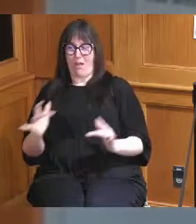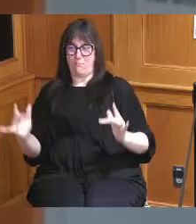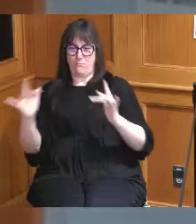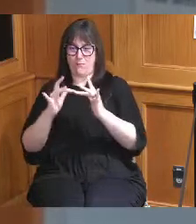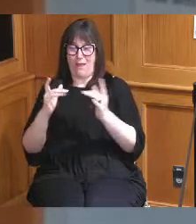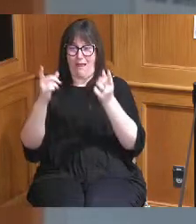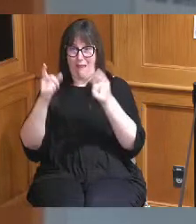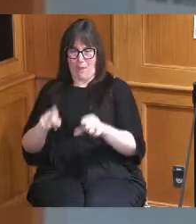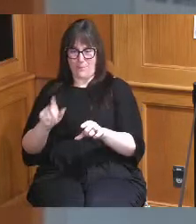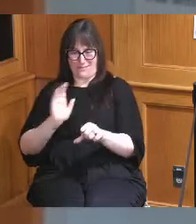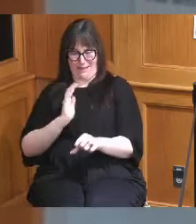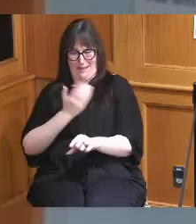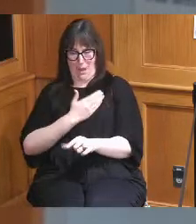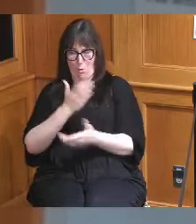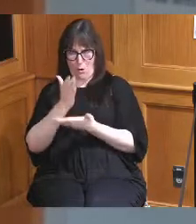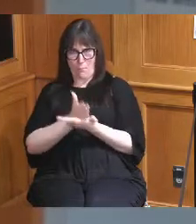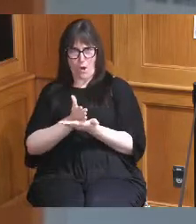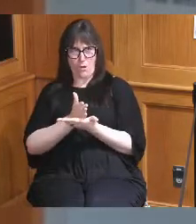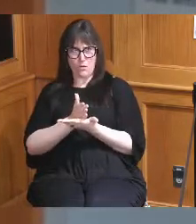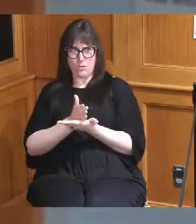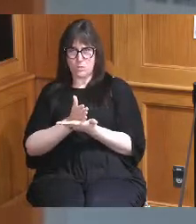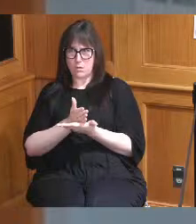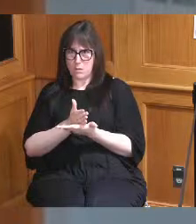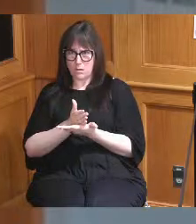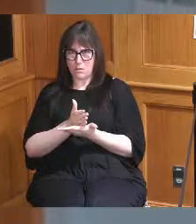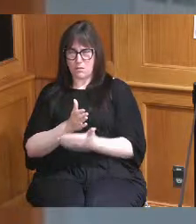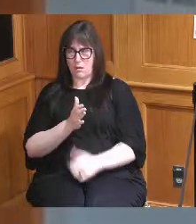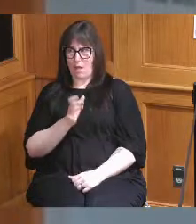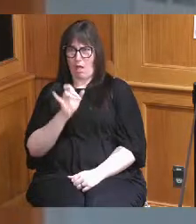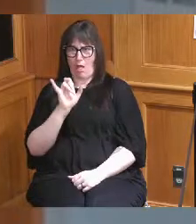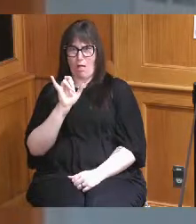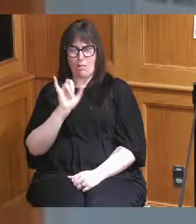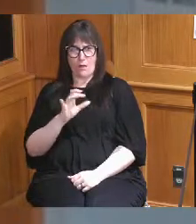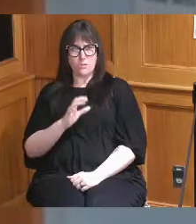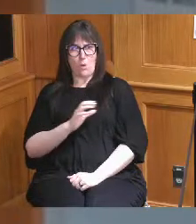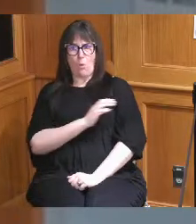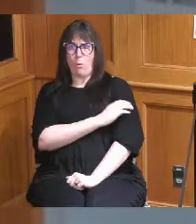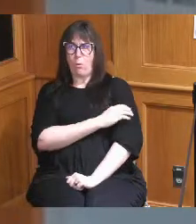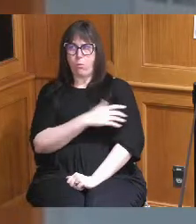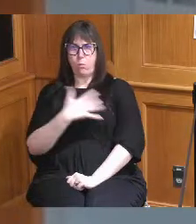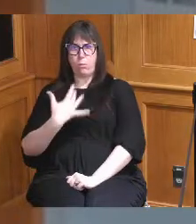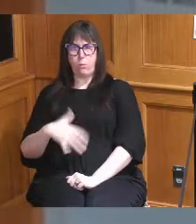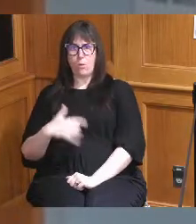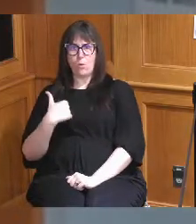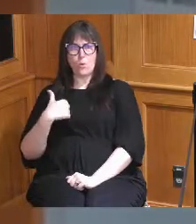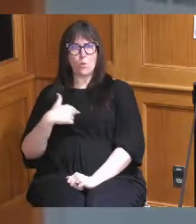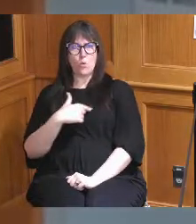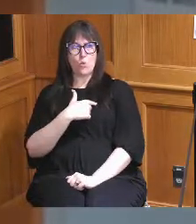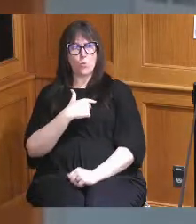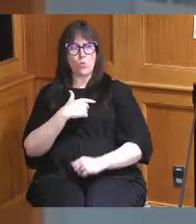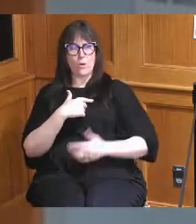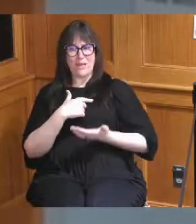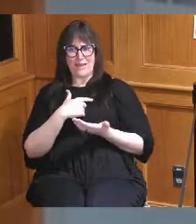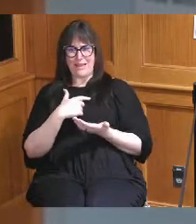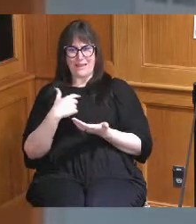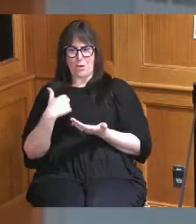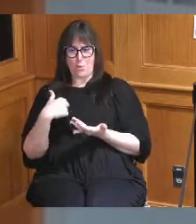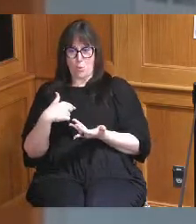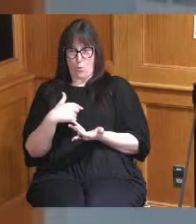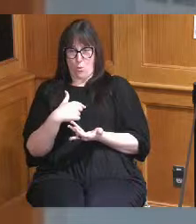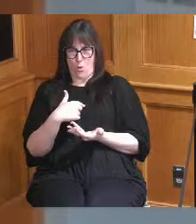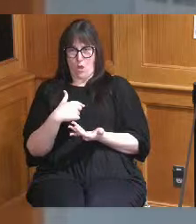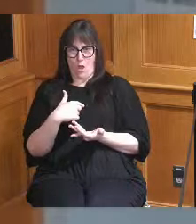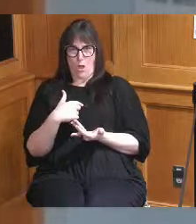least for our part, that's already gone. That's not even like, we just wasted an hour sitting there listening to all this, and that's already like,